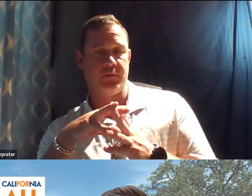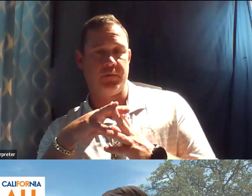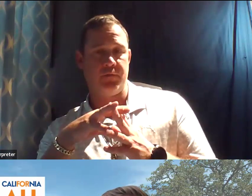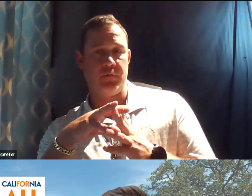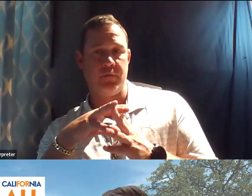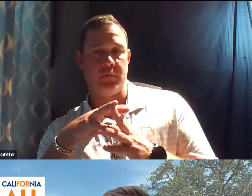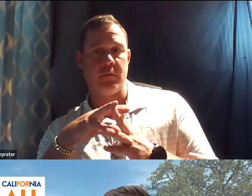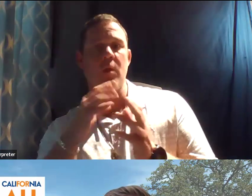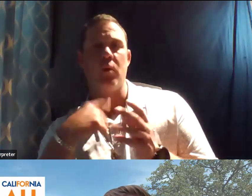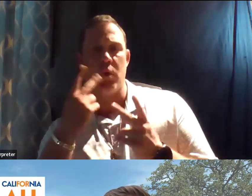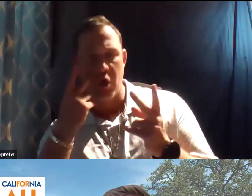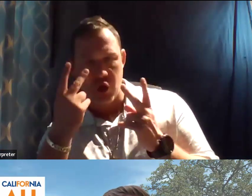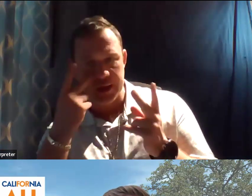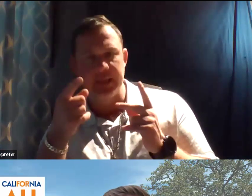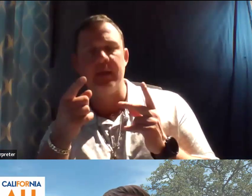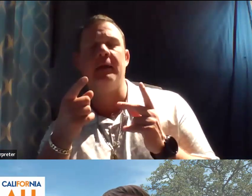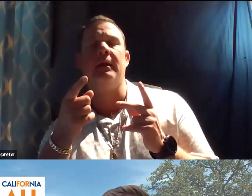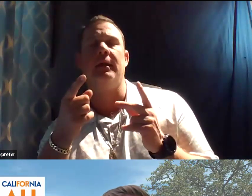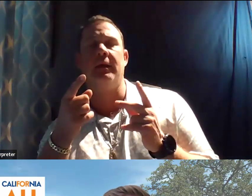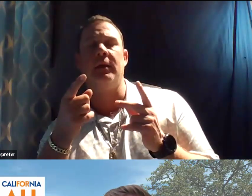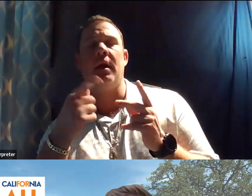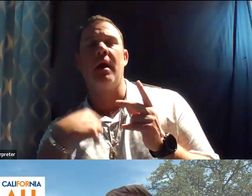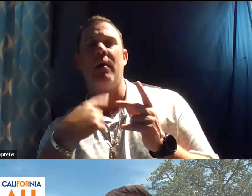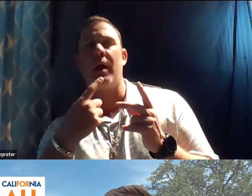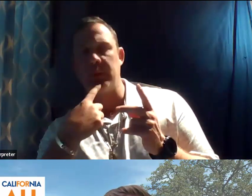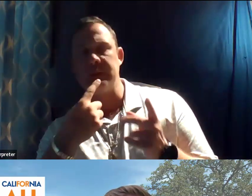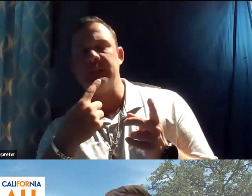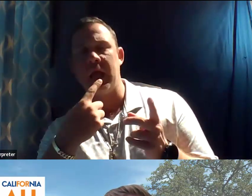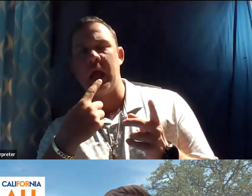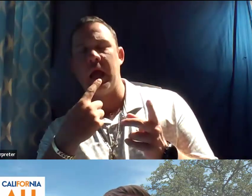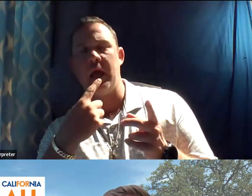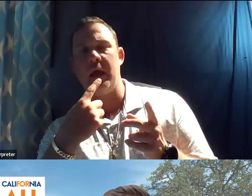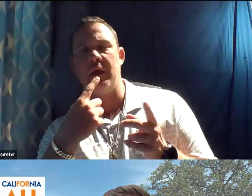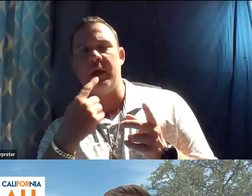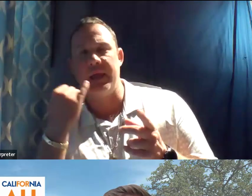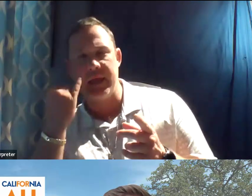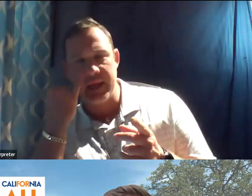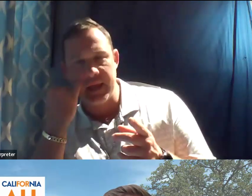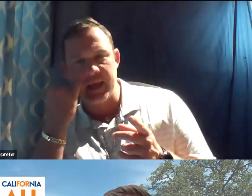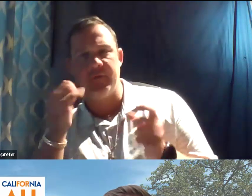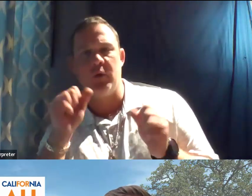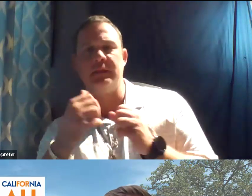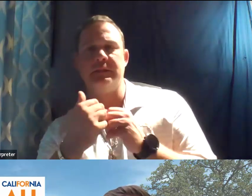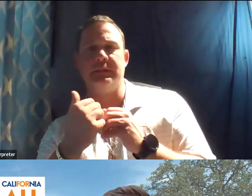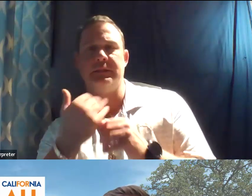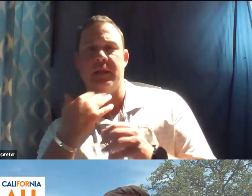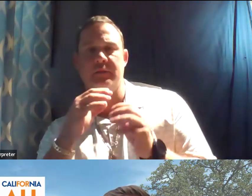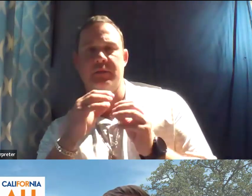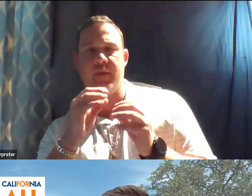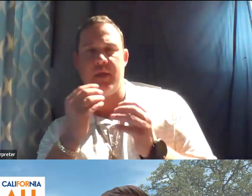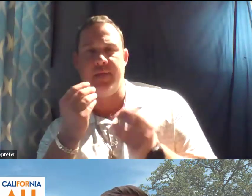We're looking into that. Here's the thing I would say. If you could send us the information about the